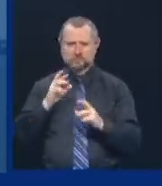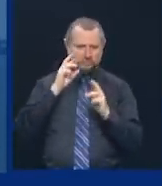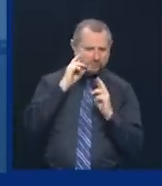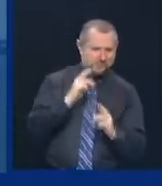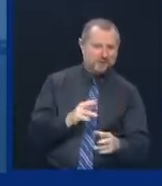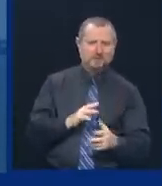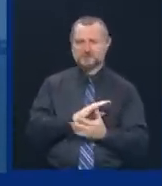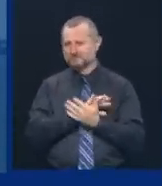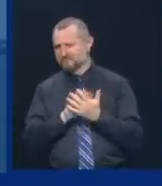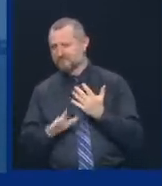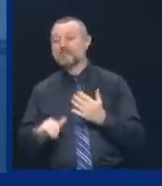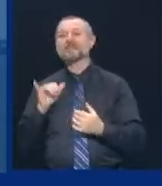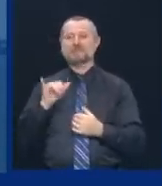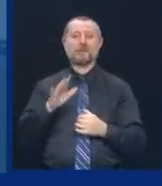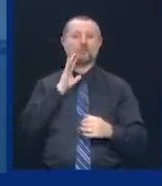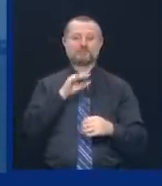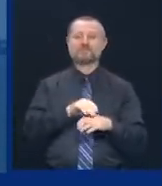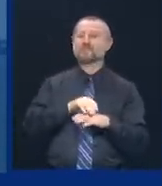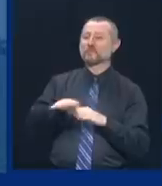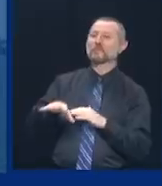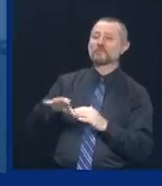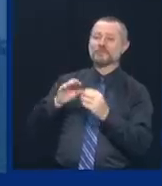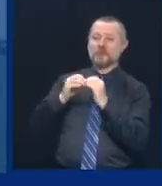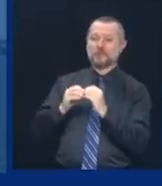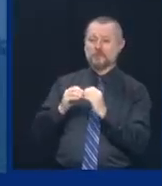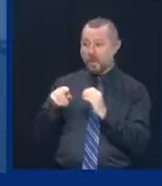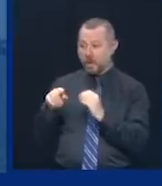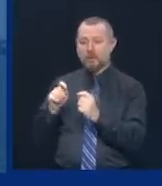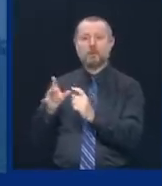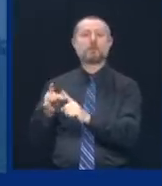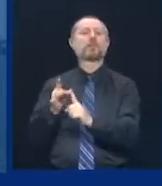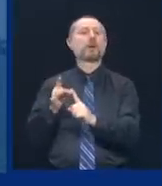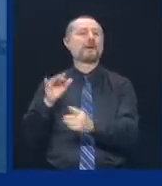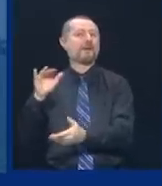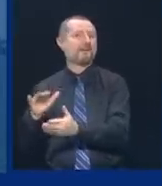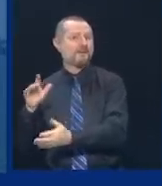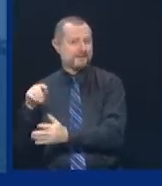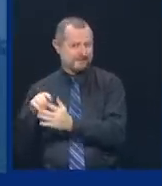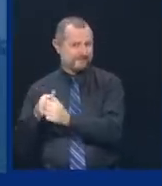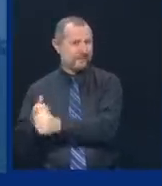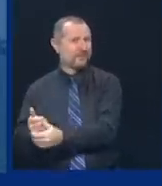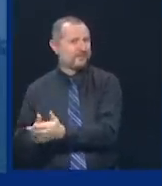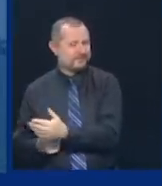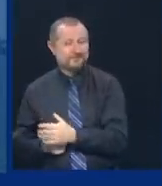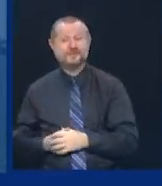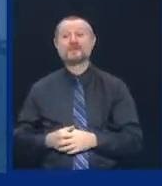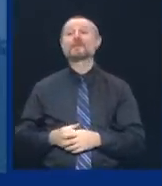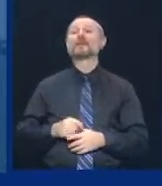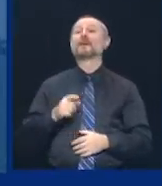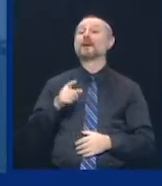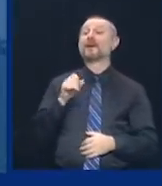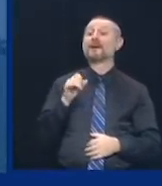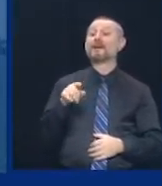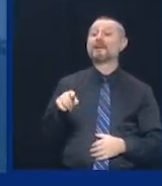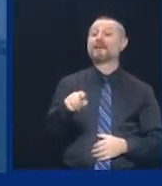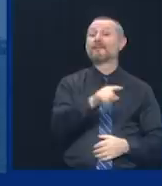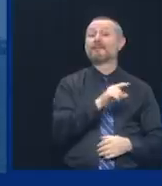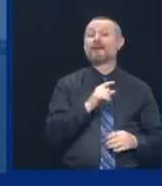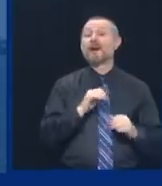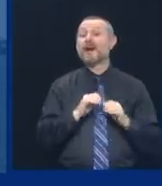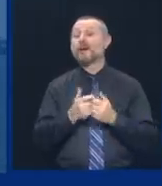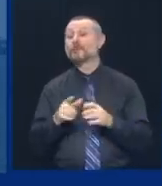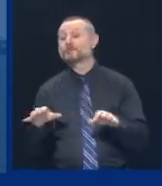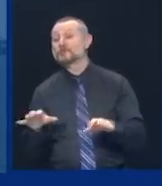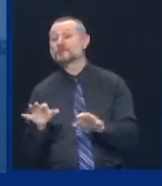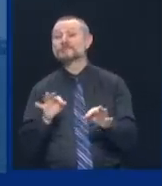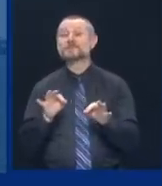that literally determines what the rate is going to be. You tell me how New Yorkers act during